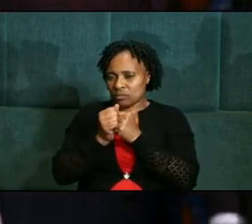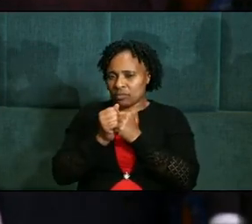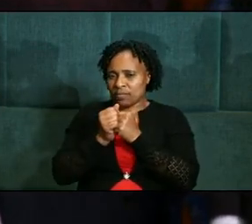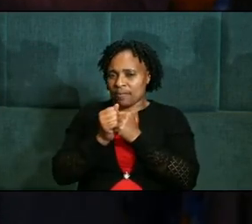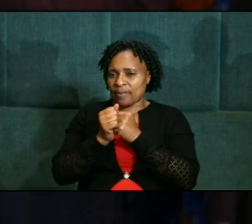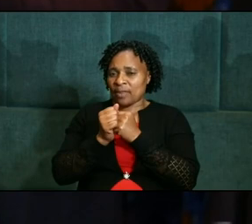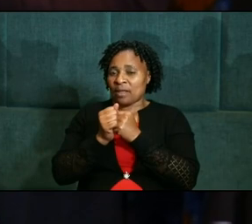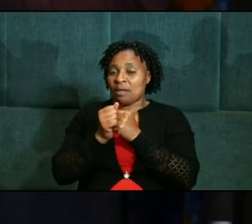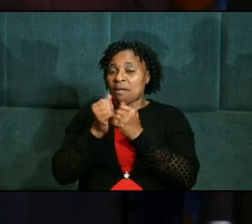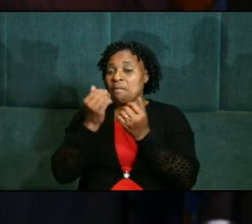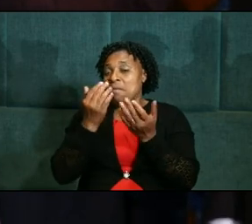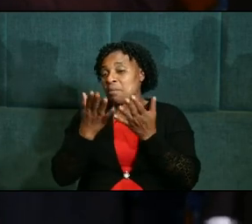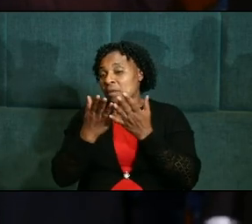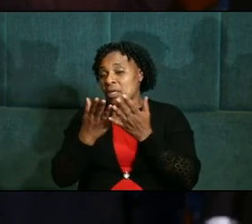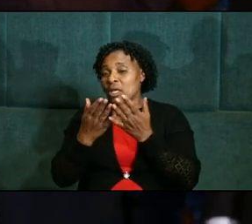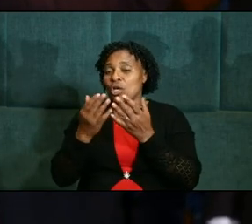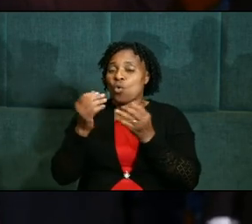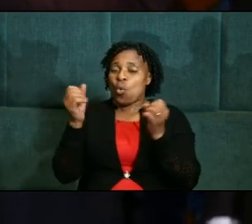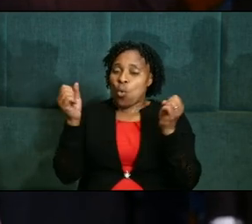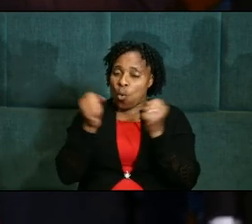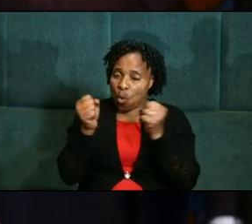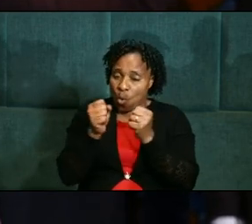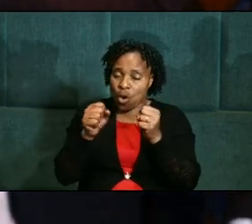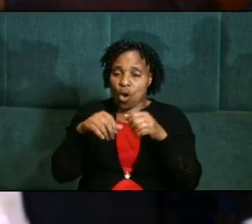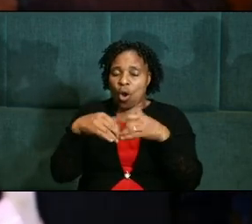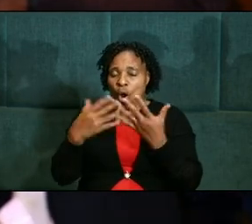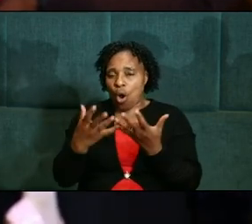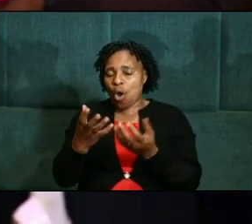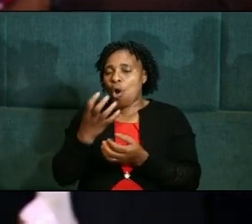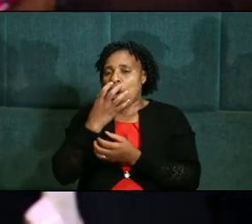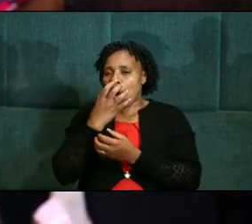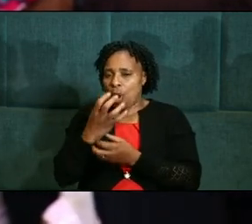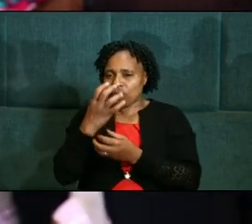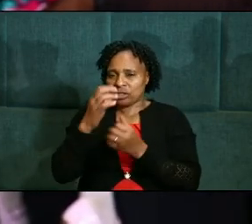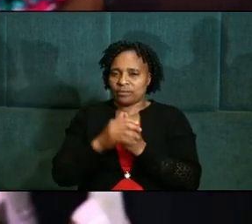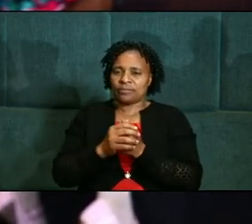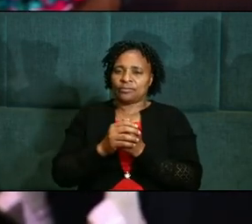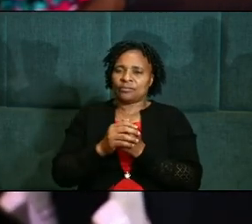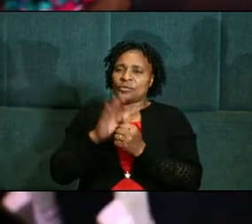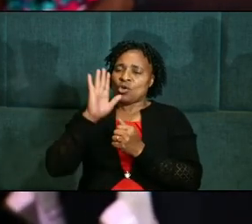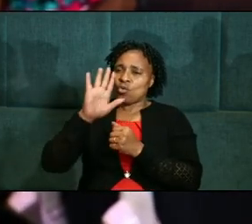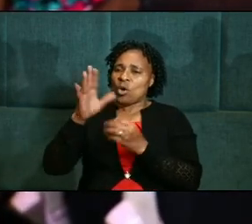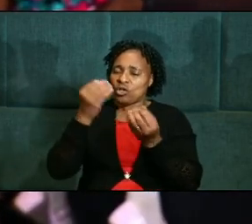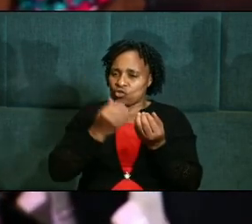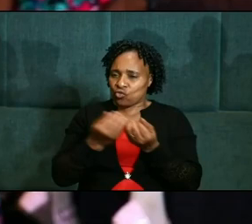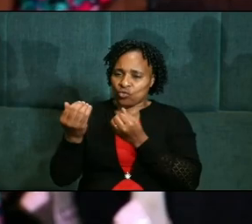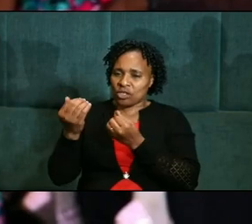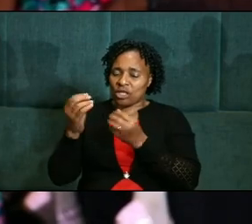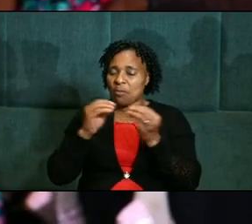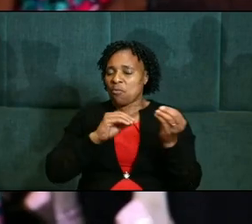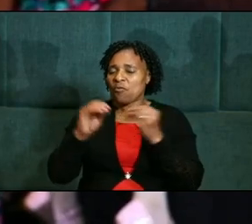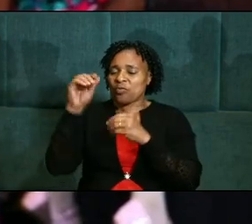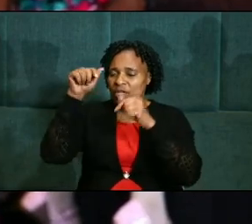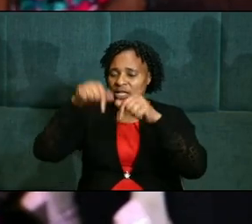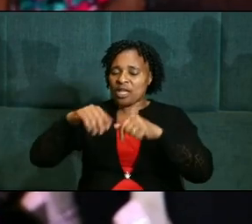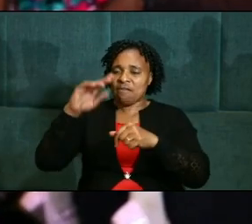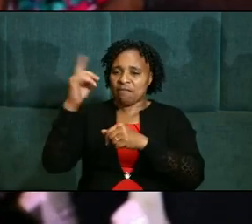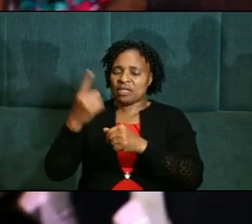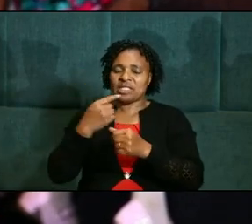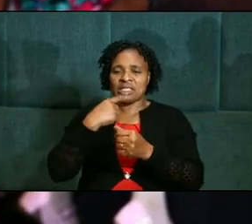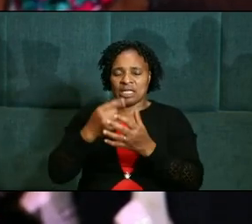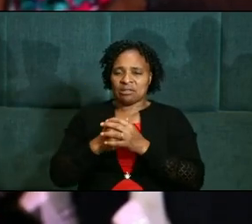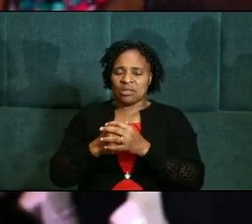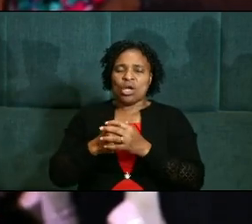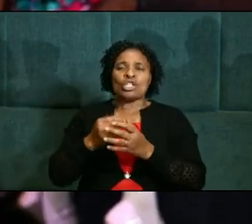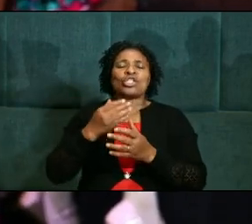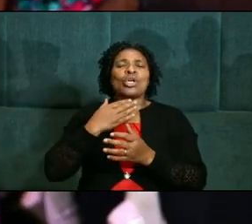to be either cold or hot. Your children moved here at first, saying that